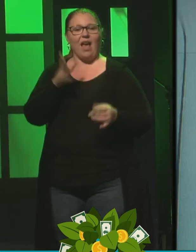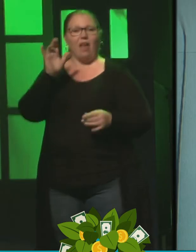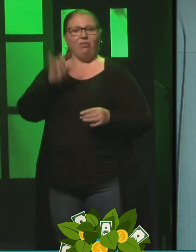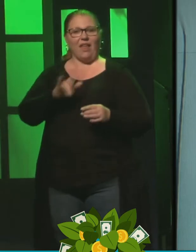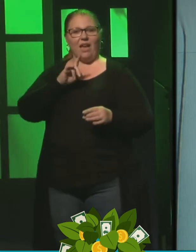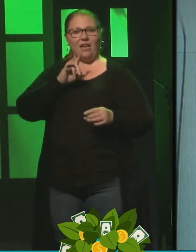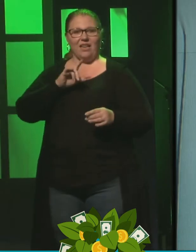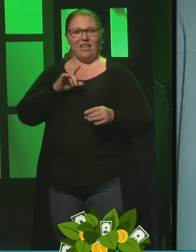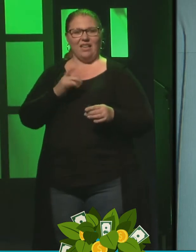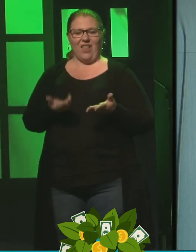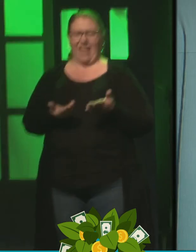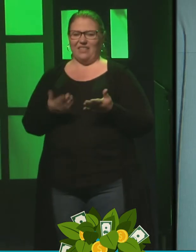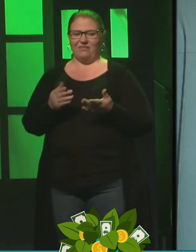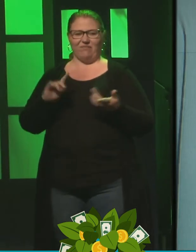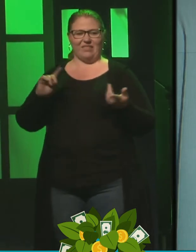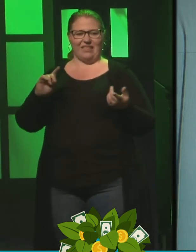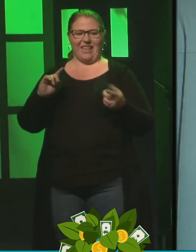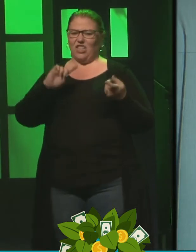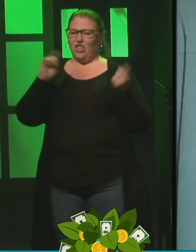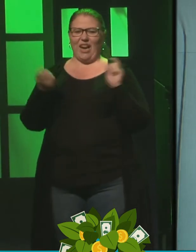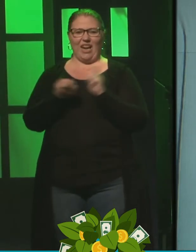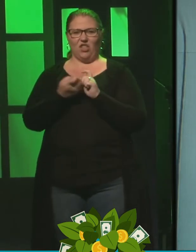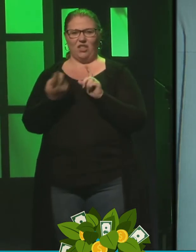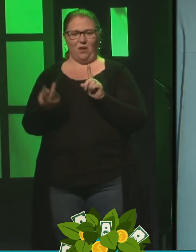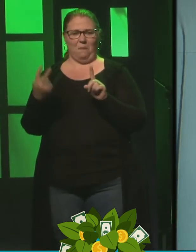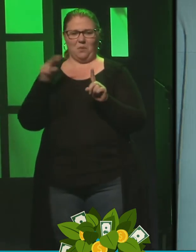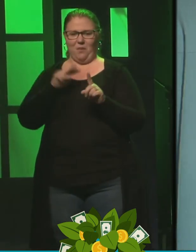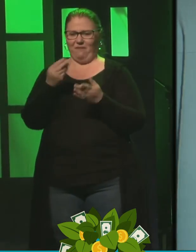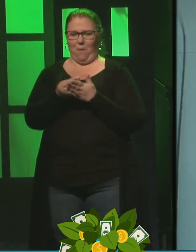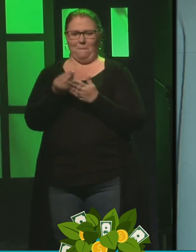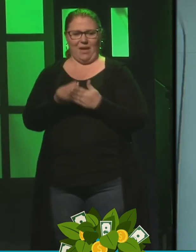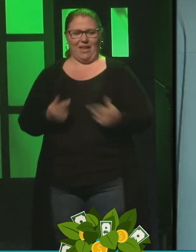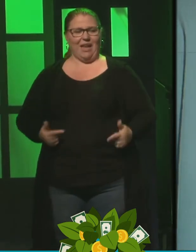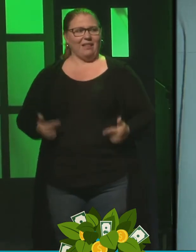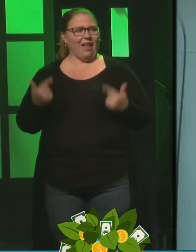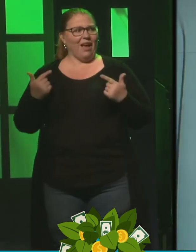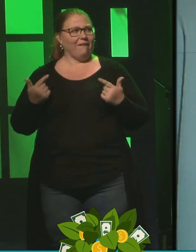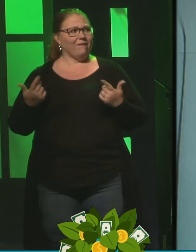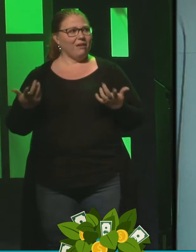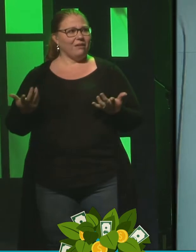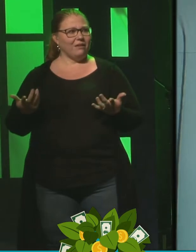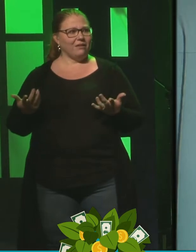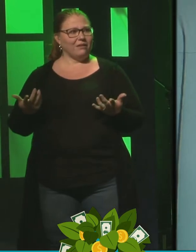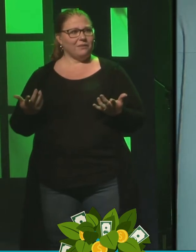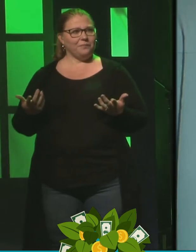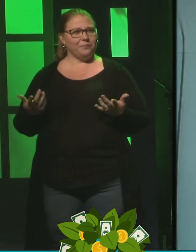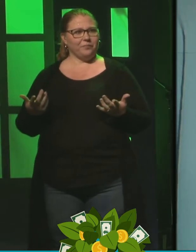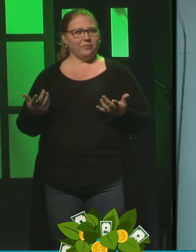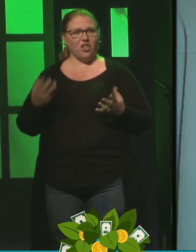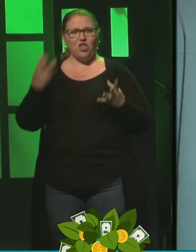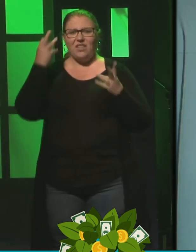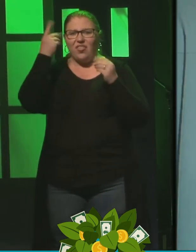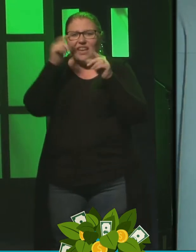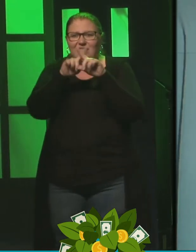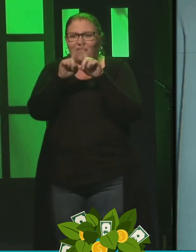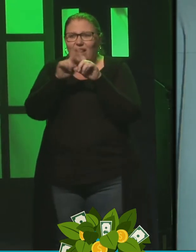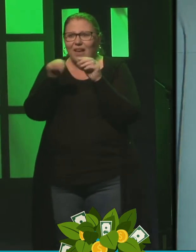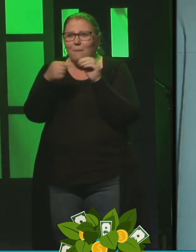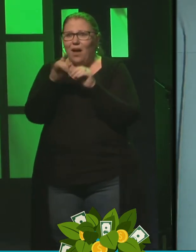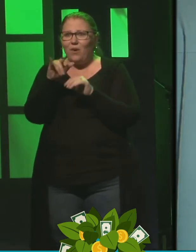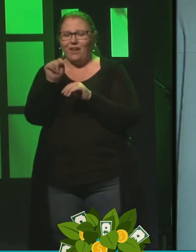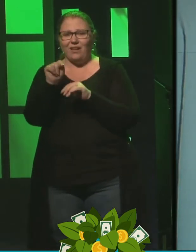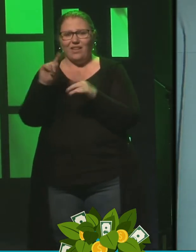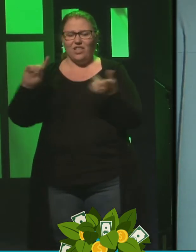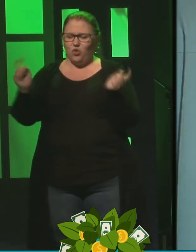just reshapes your whole view of money and life, and you just think differently about it. It